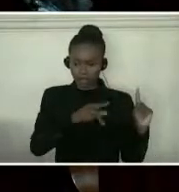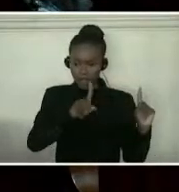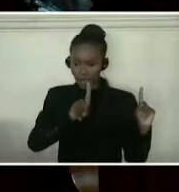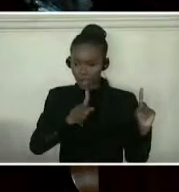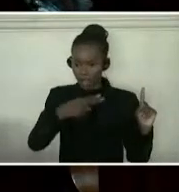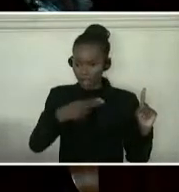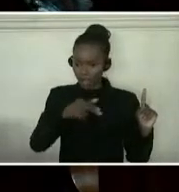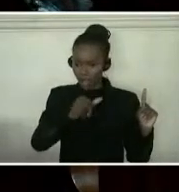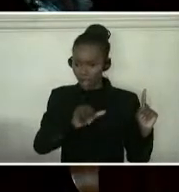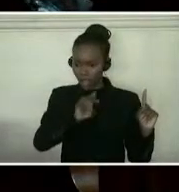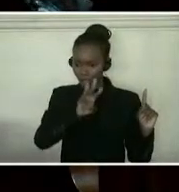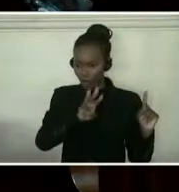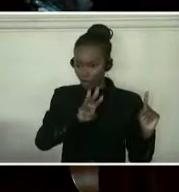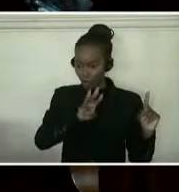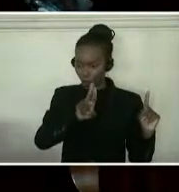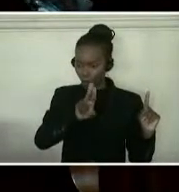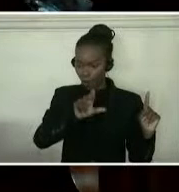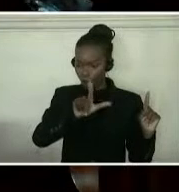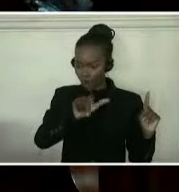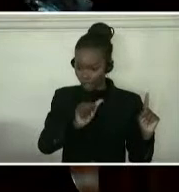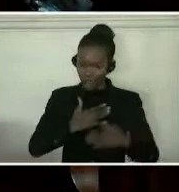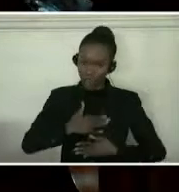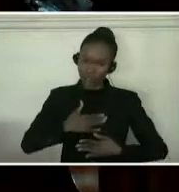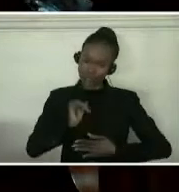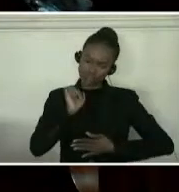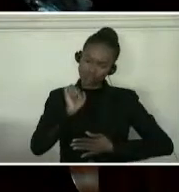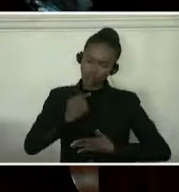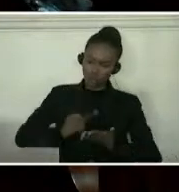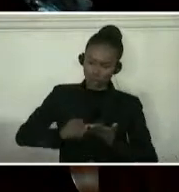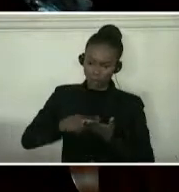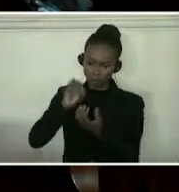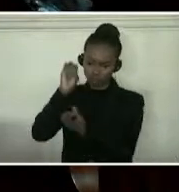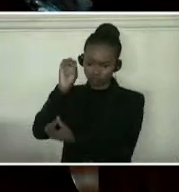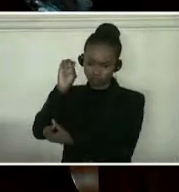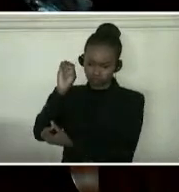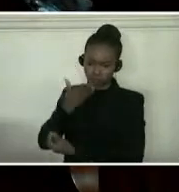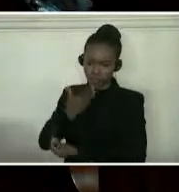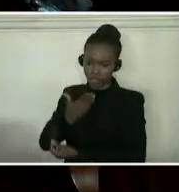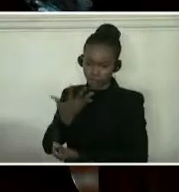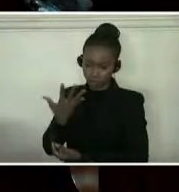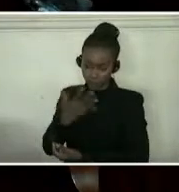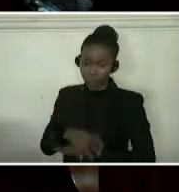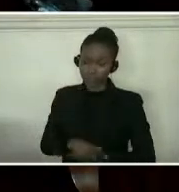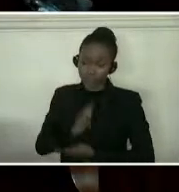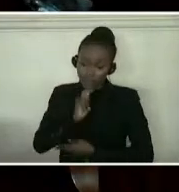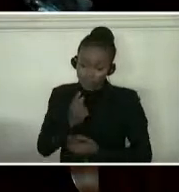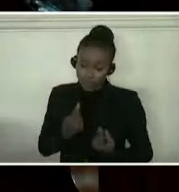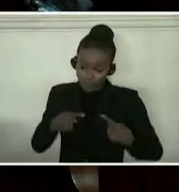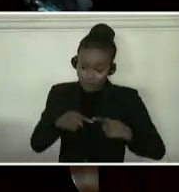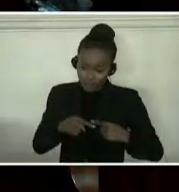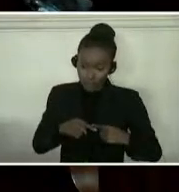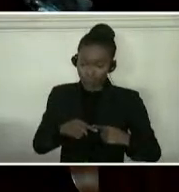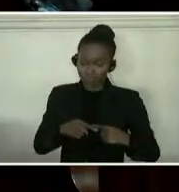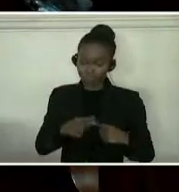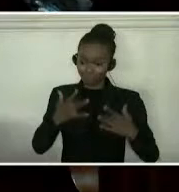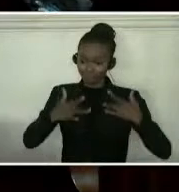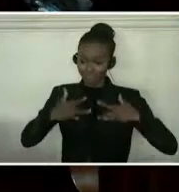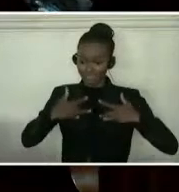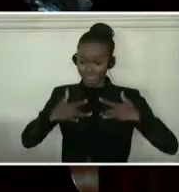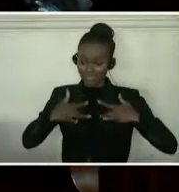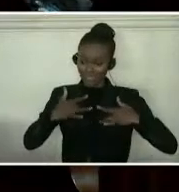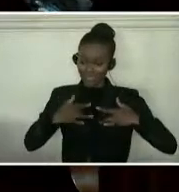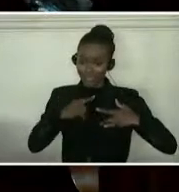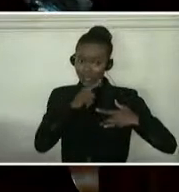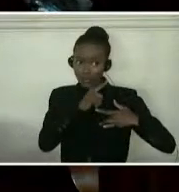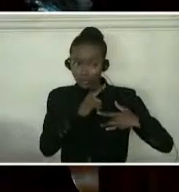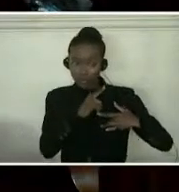appreciate your debate and we are excited that you appreciate some of the things